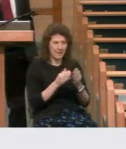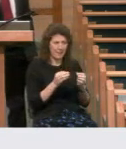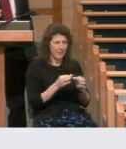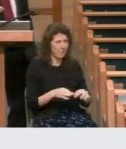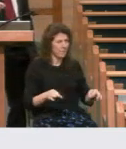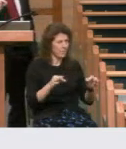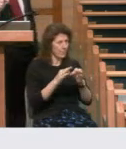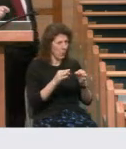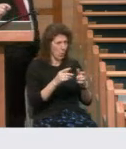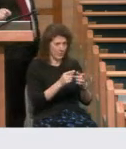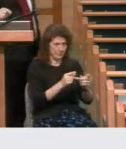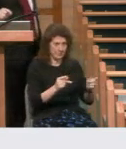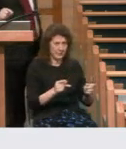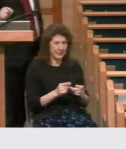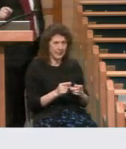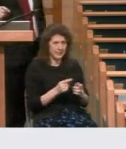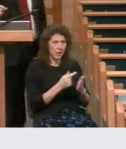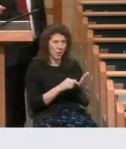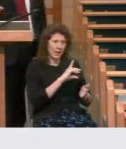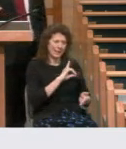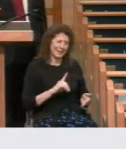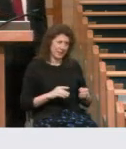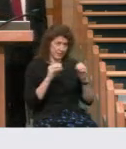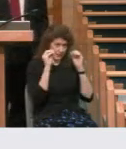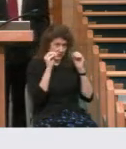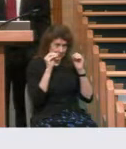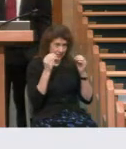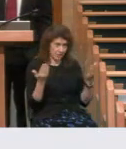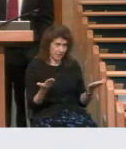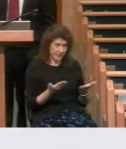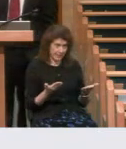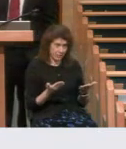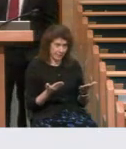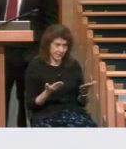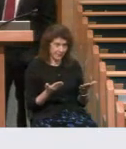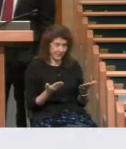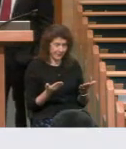But what does David teach us here? What does David teach us here?